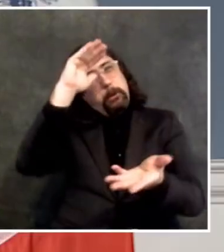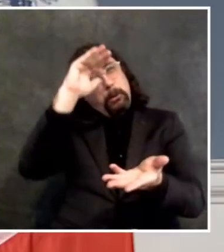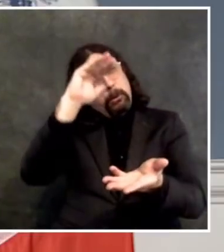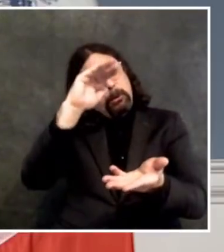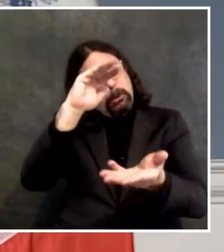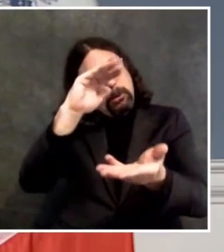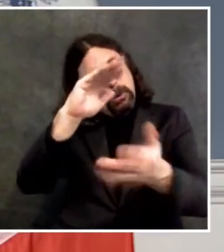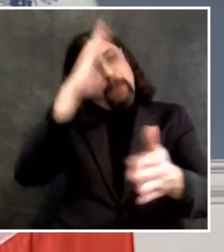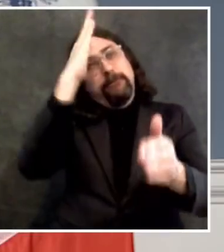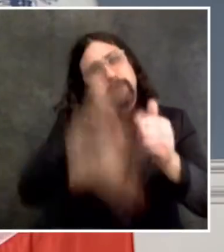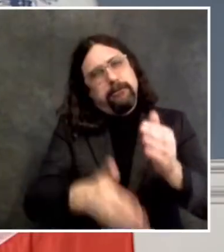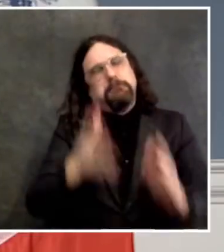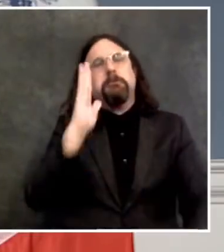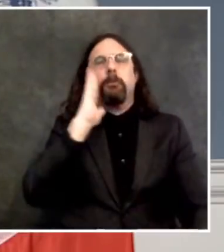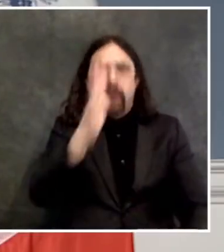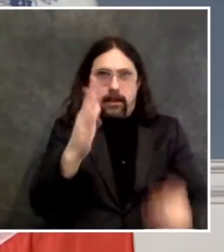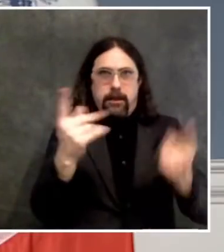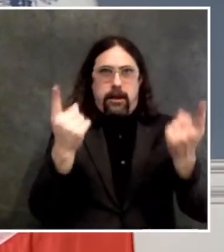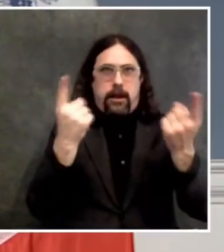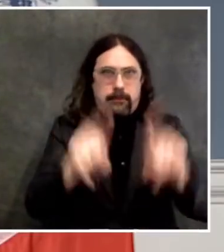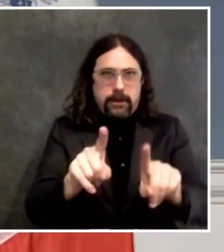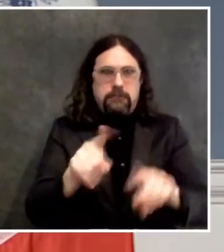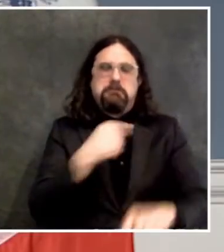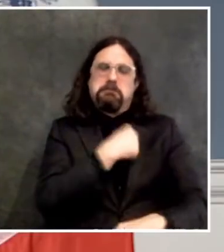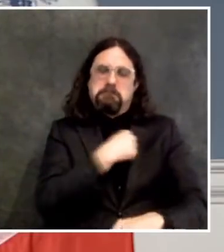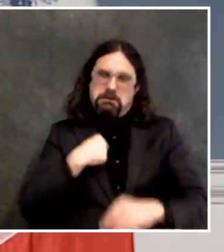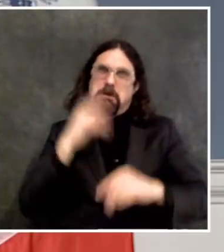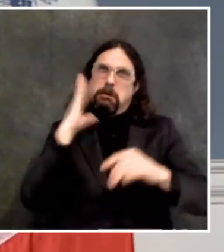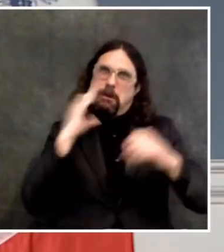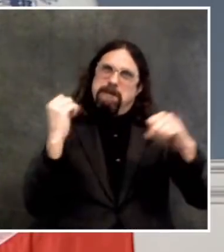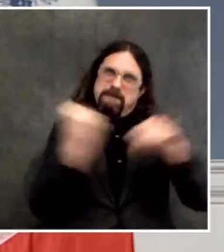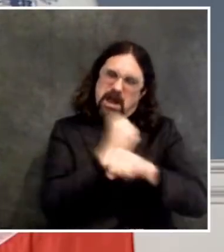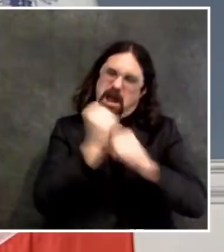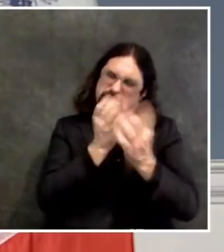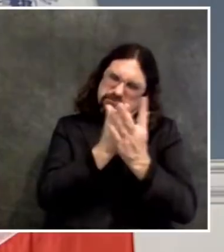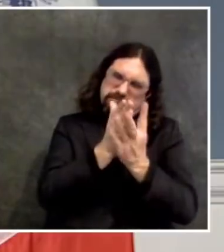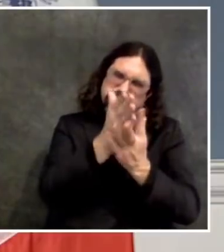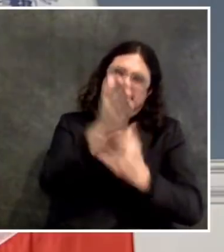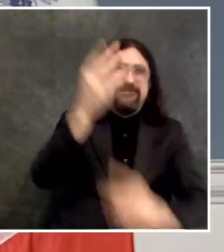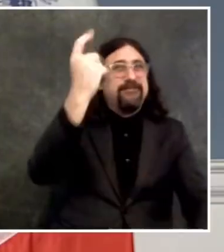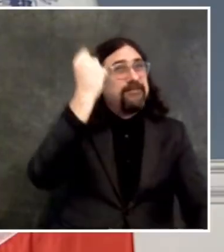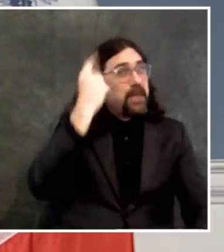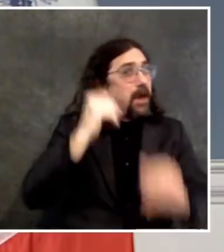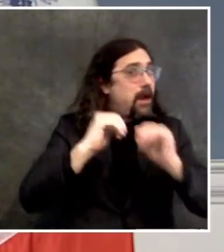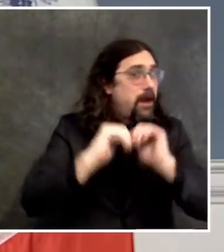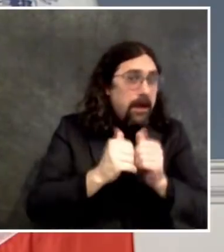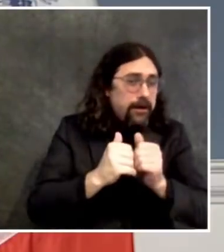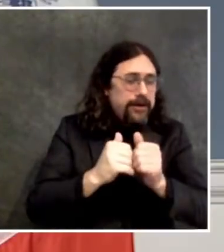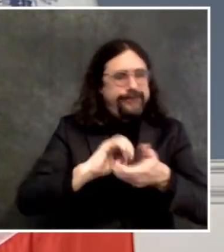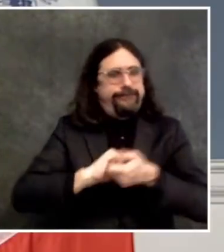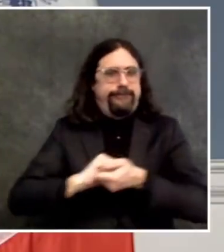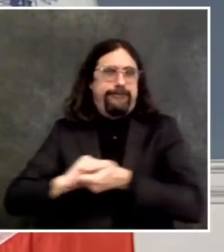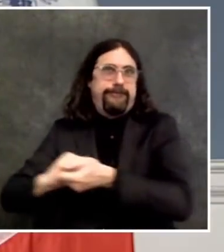this crisis and come out together. A few words in